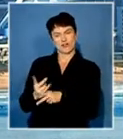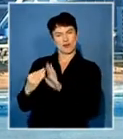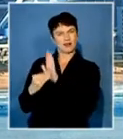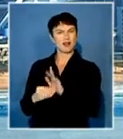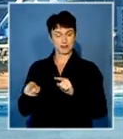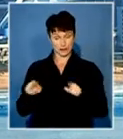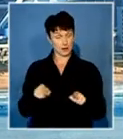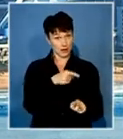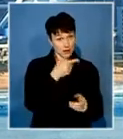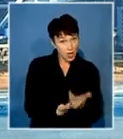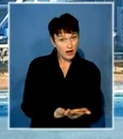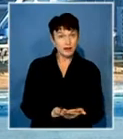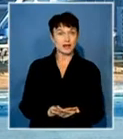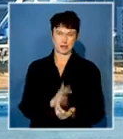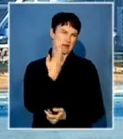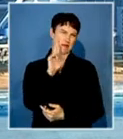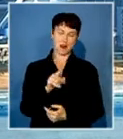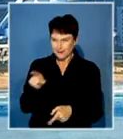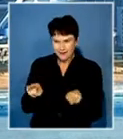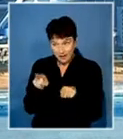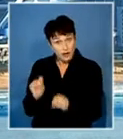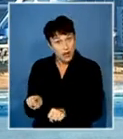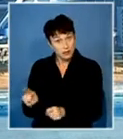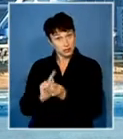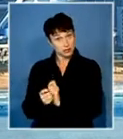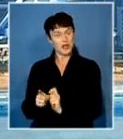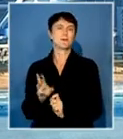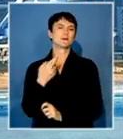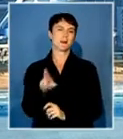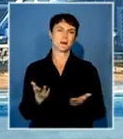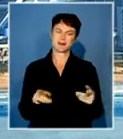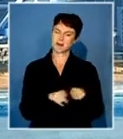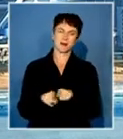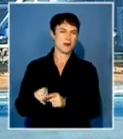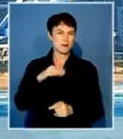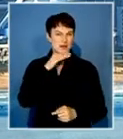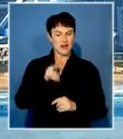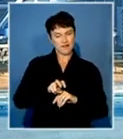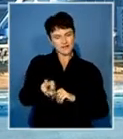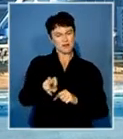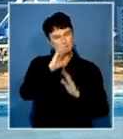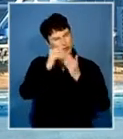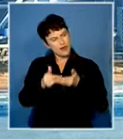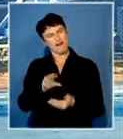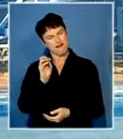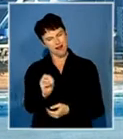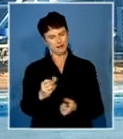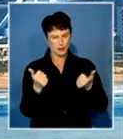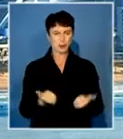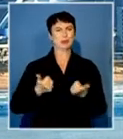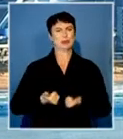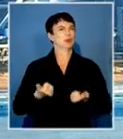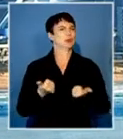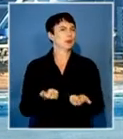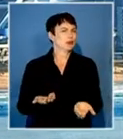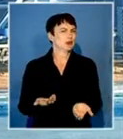provisions. And I think that for all practical purposes, very robust investment protection is provided for. And I think